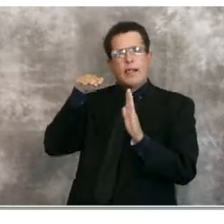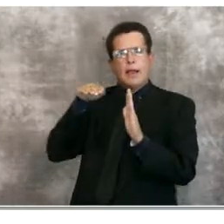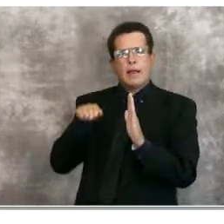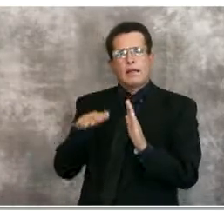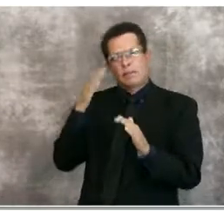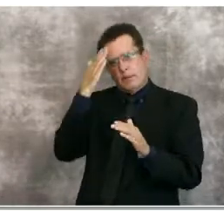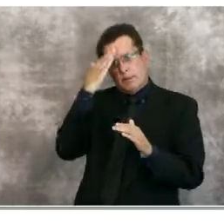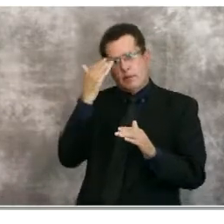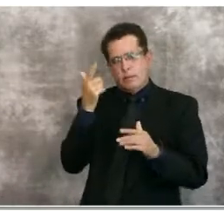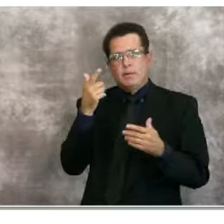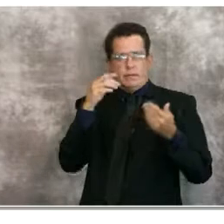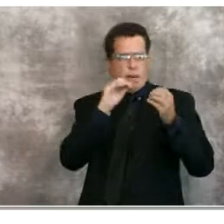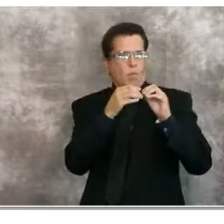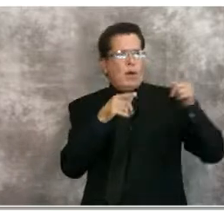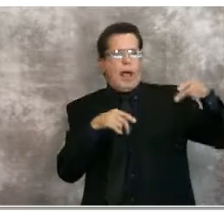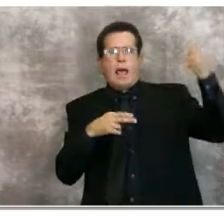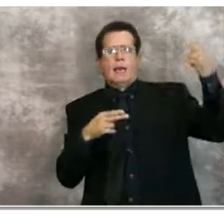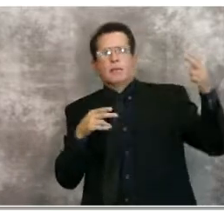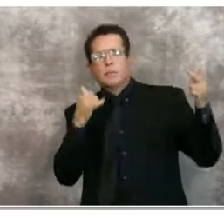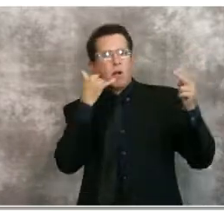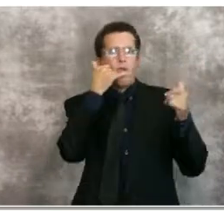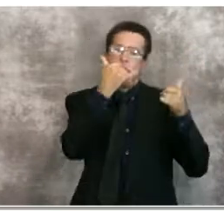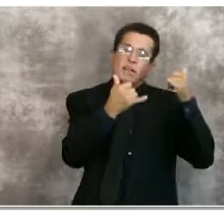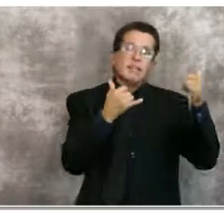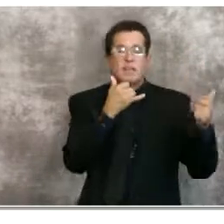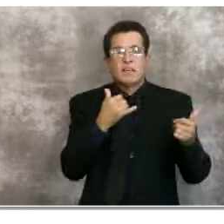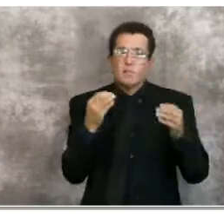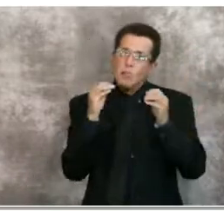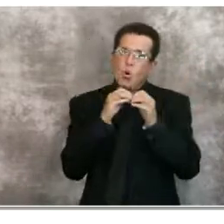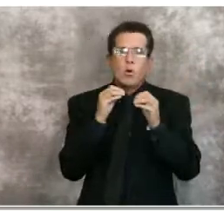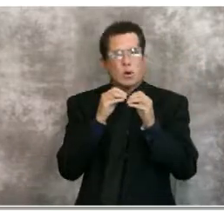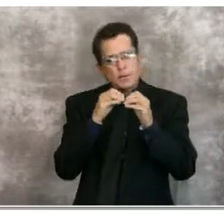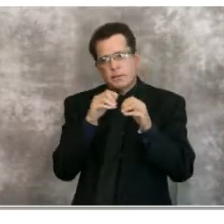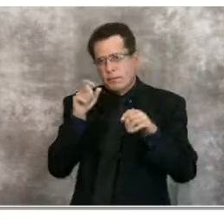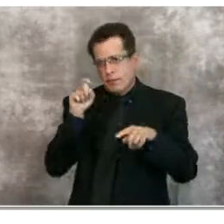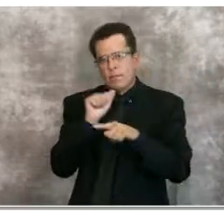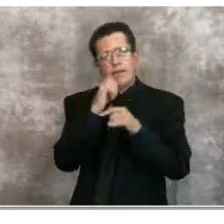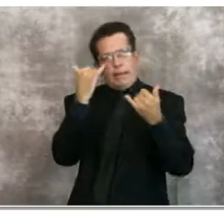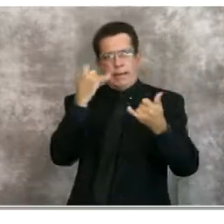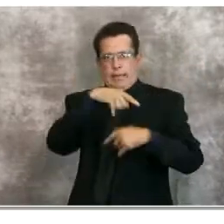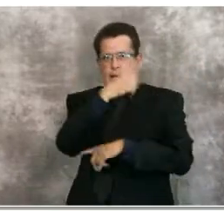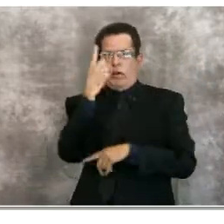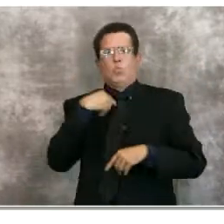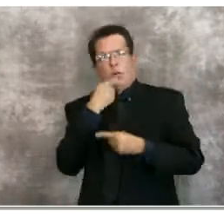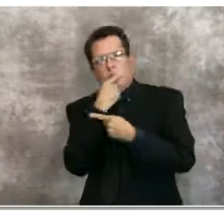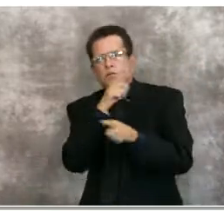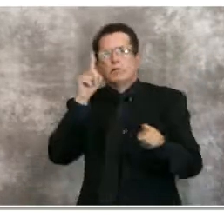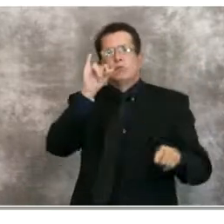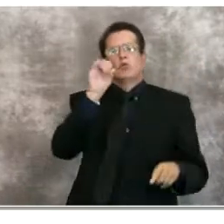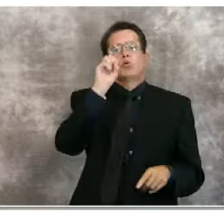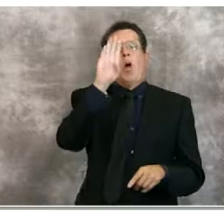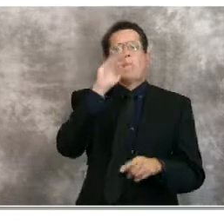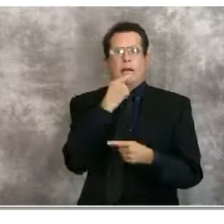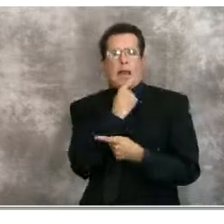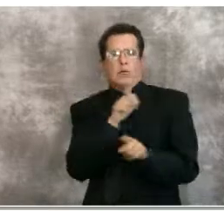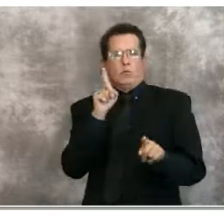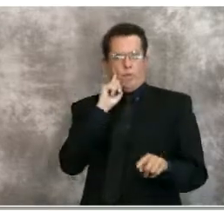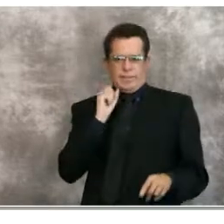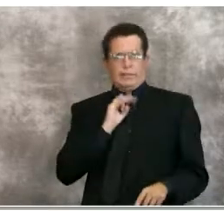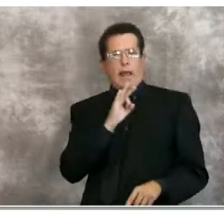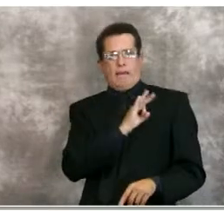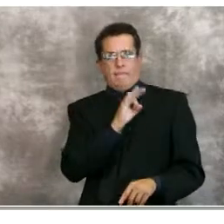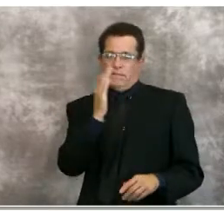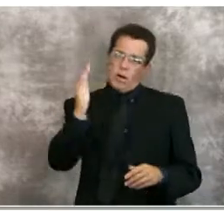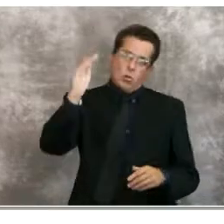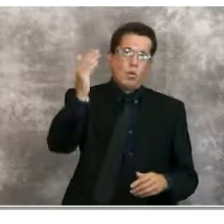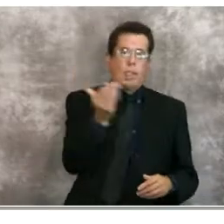numbers are continuing to increase. Today we issued a job announcement for staff to come